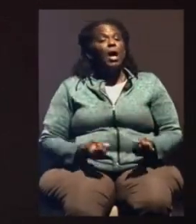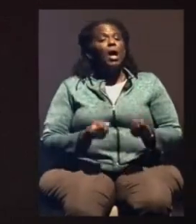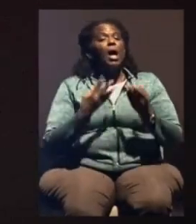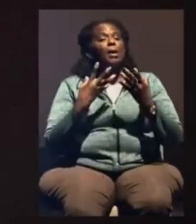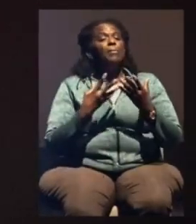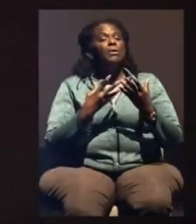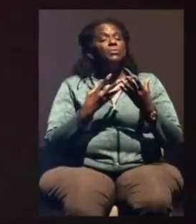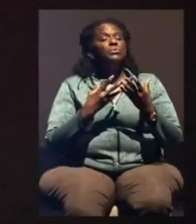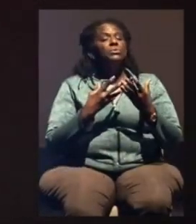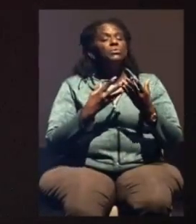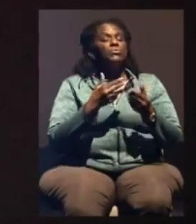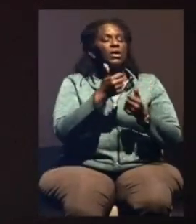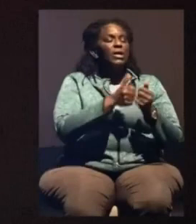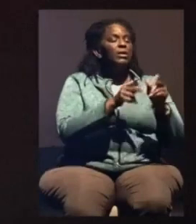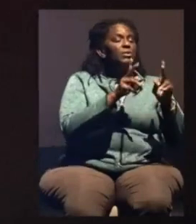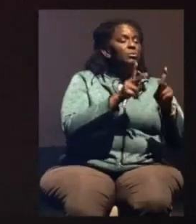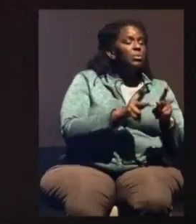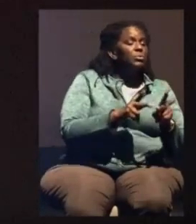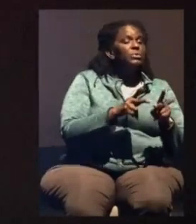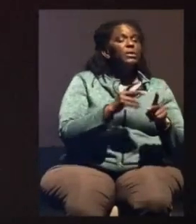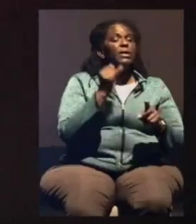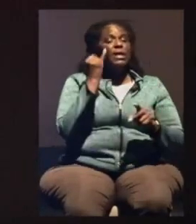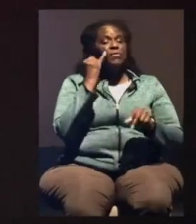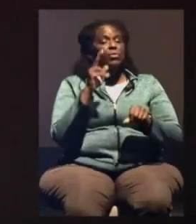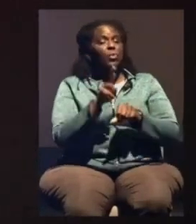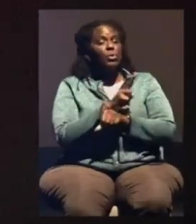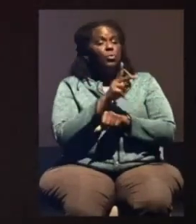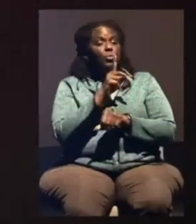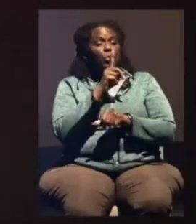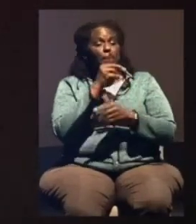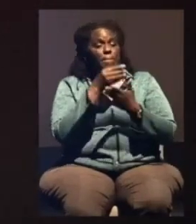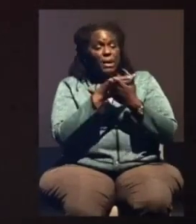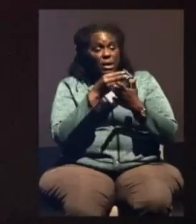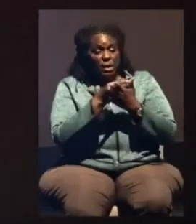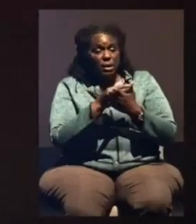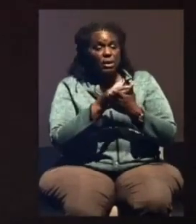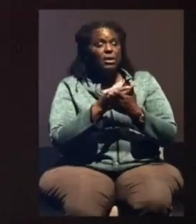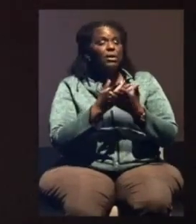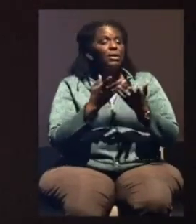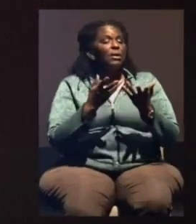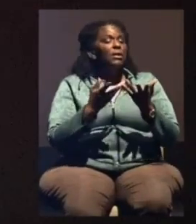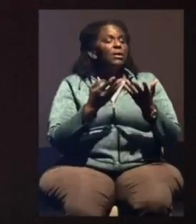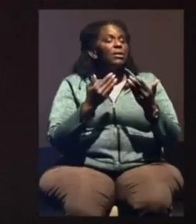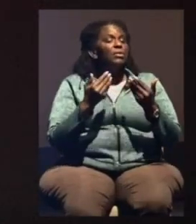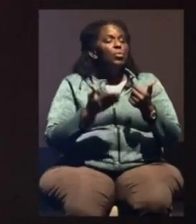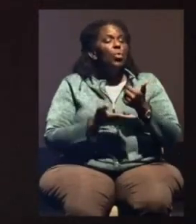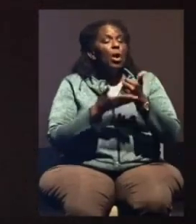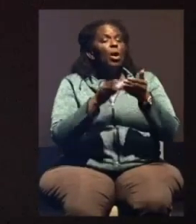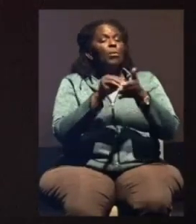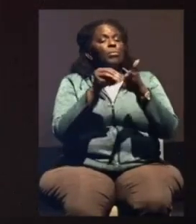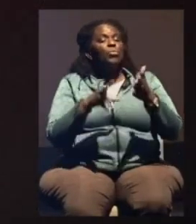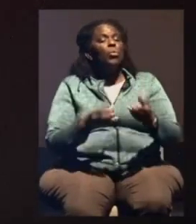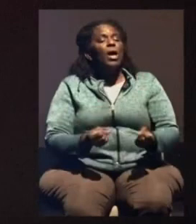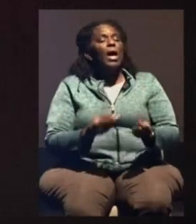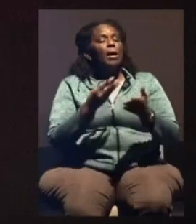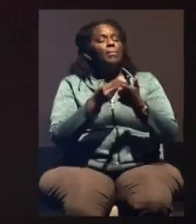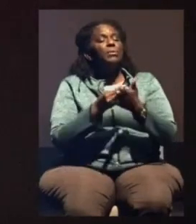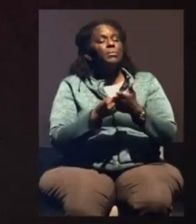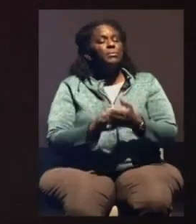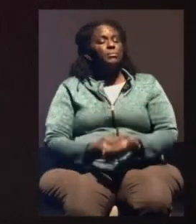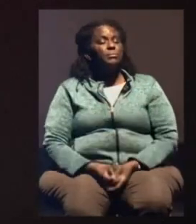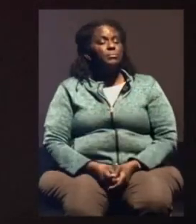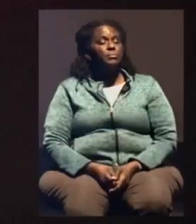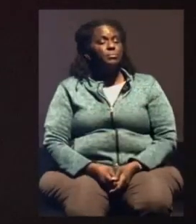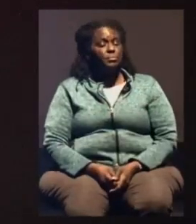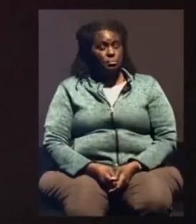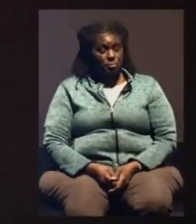per capita? If you're going to use hard money to have an additional student have this requirement, how much money does a school